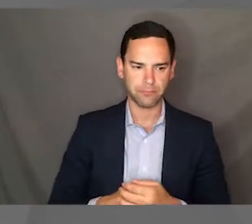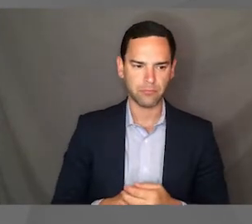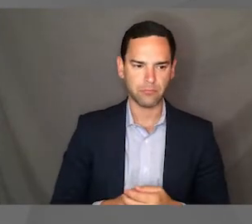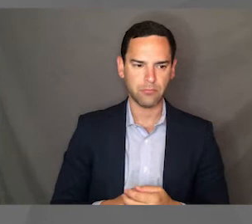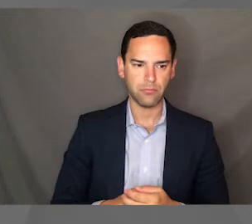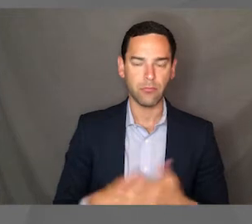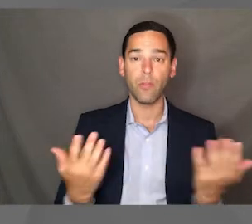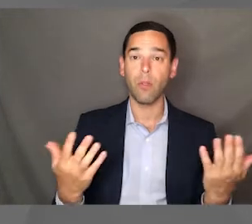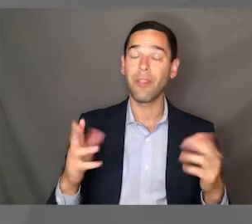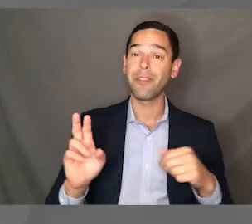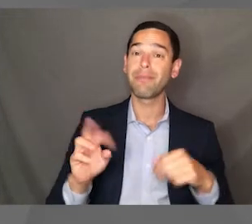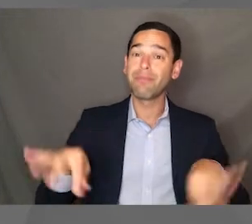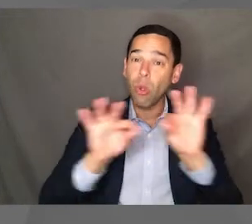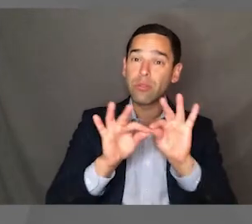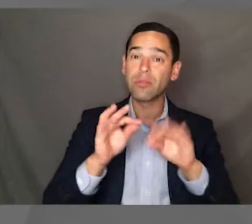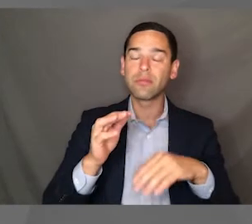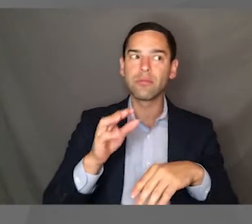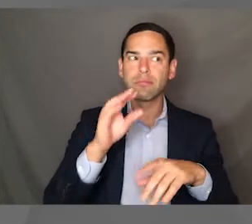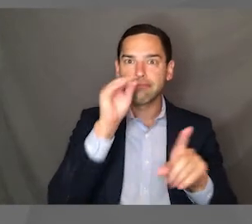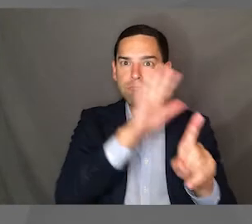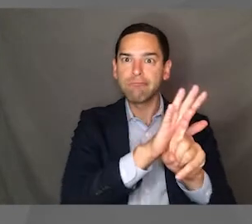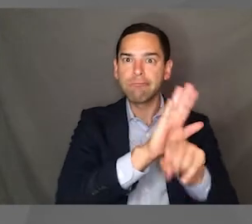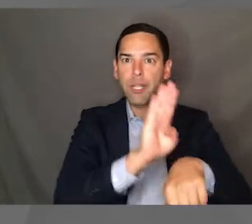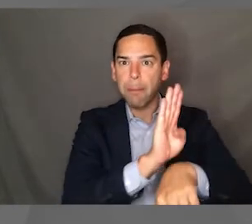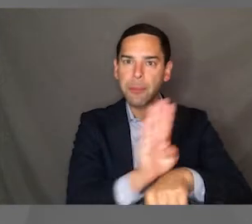different companies and governments